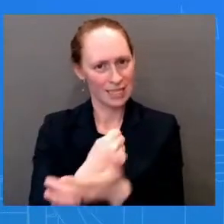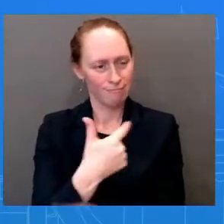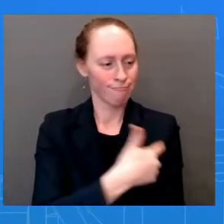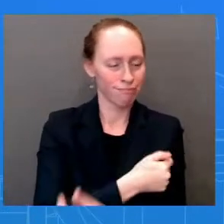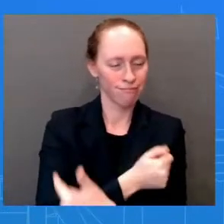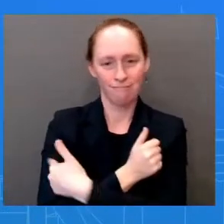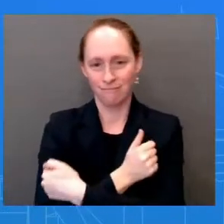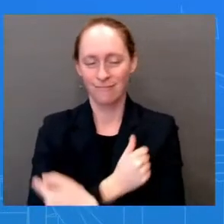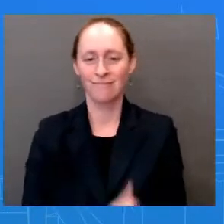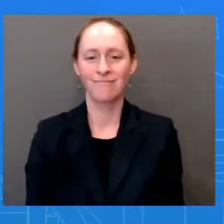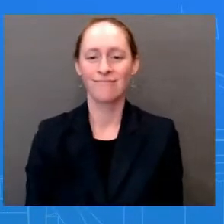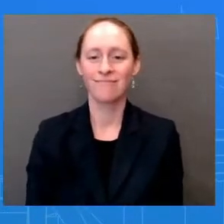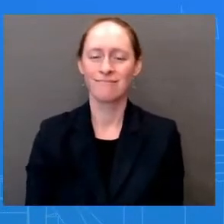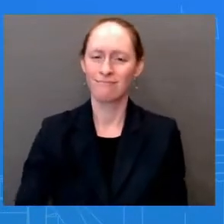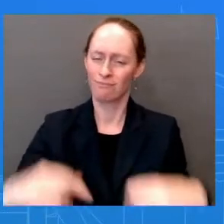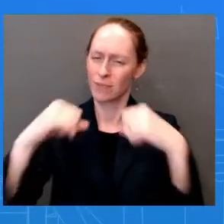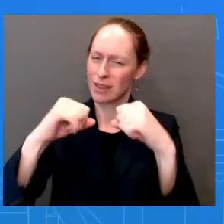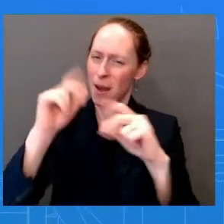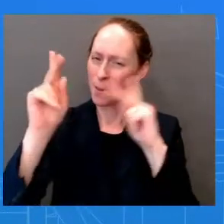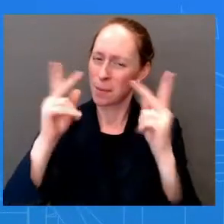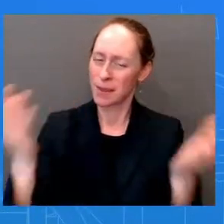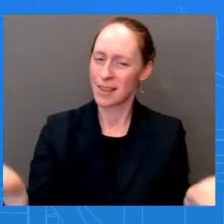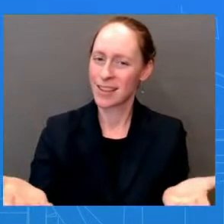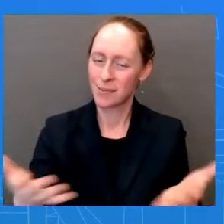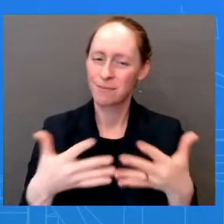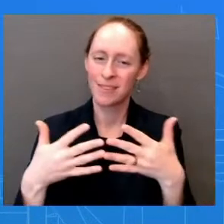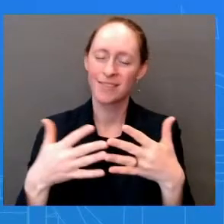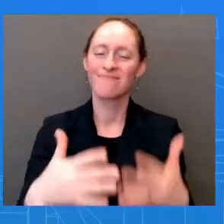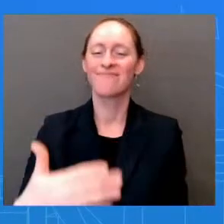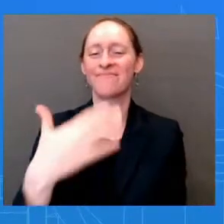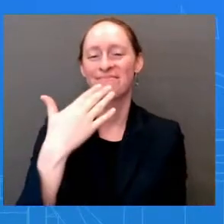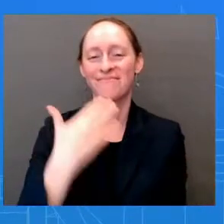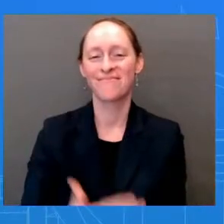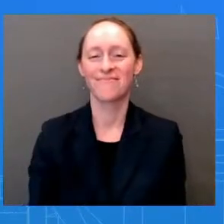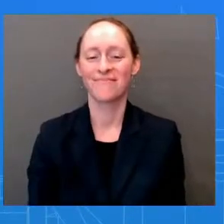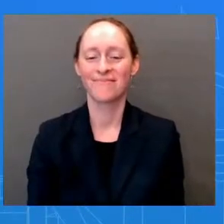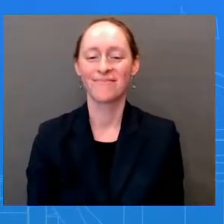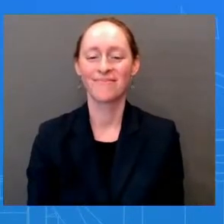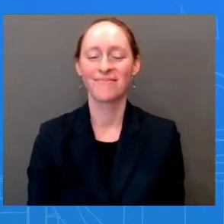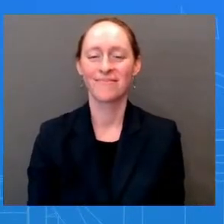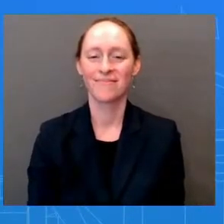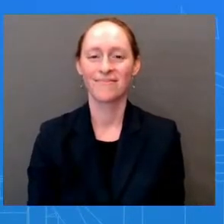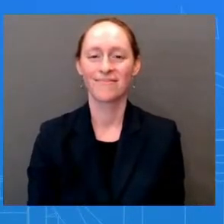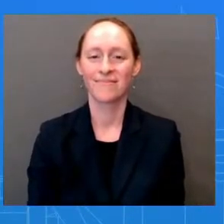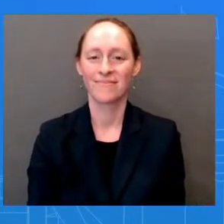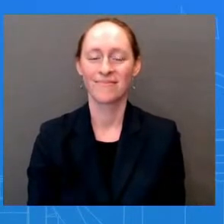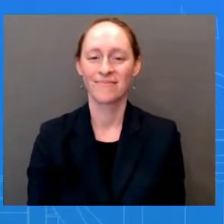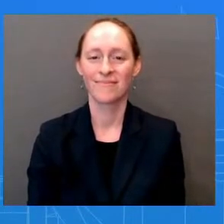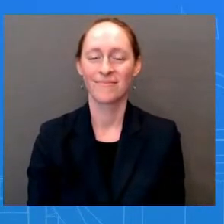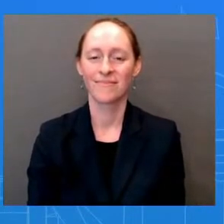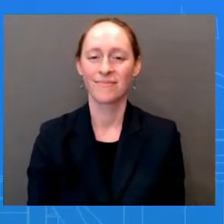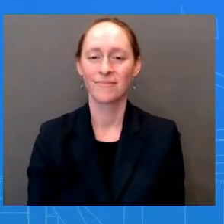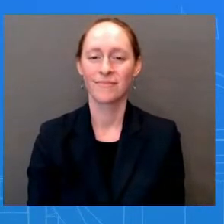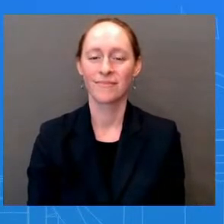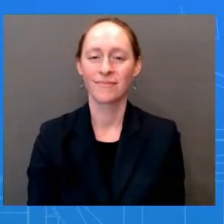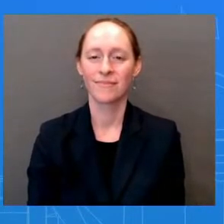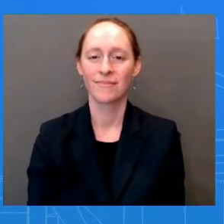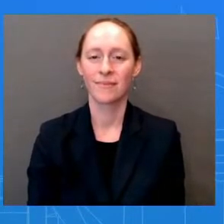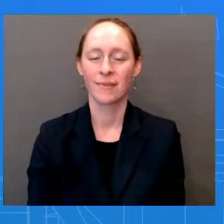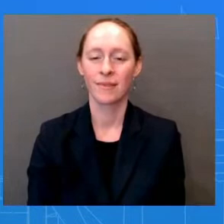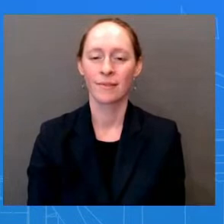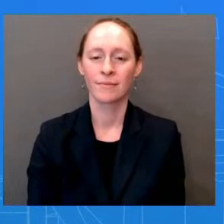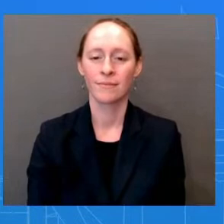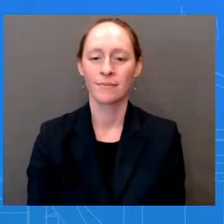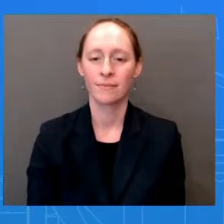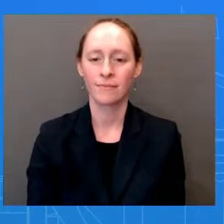Okay, take a couple questions. Go ahead, Steve. Dr. Joe, why is a 6-week, why is this necessary? Are the numbers lagging? No,